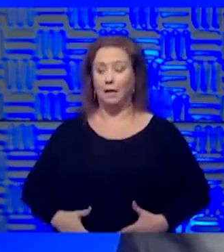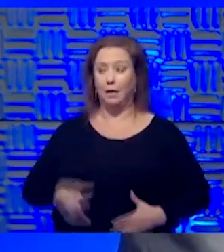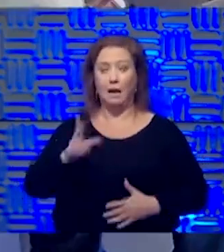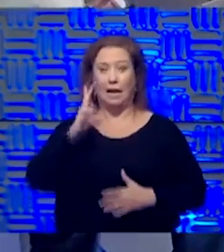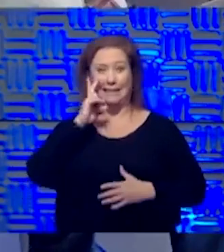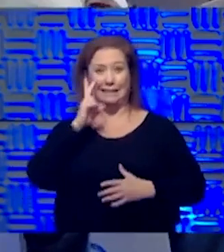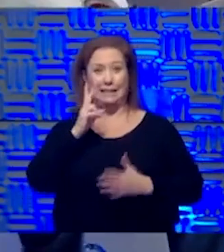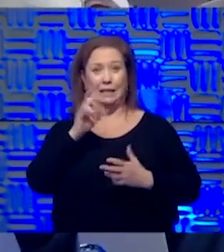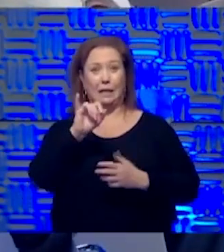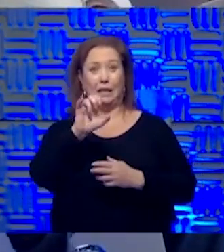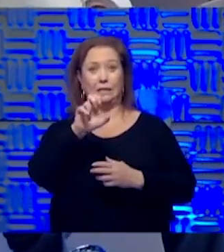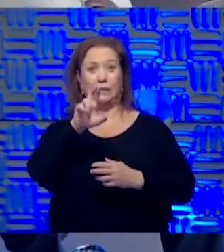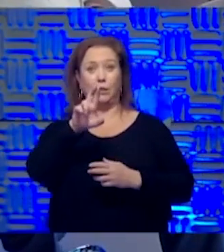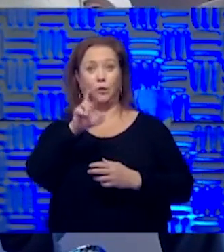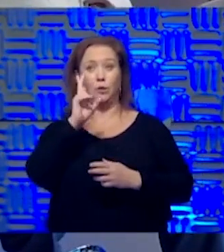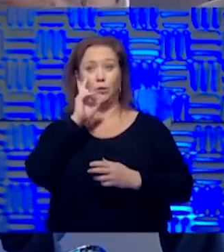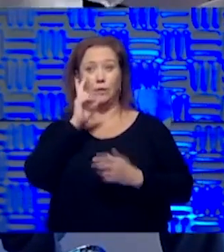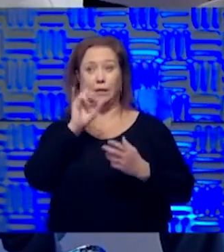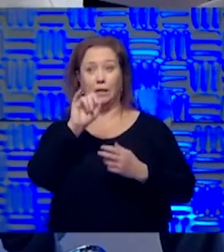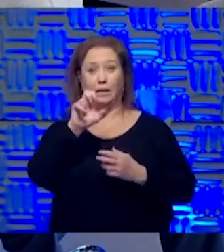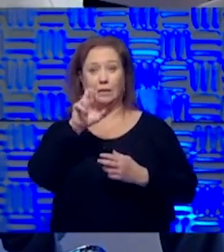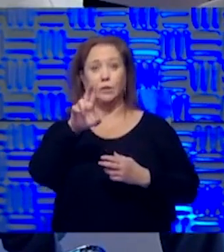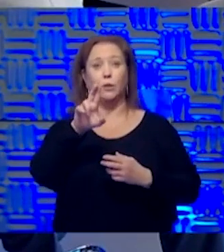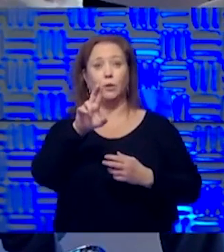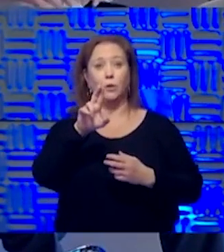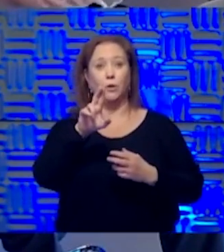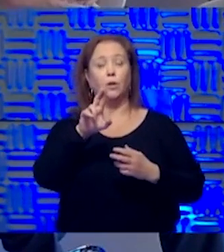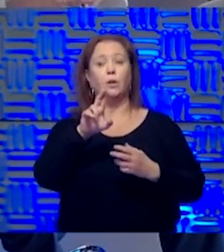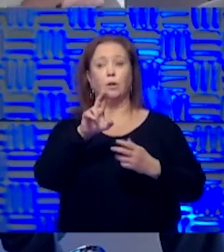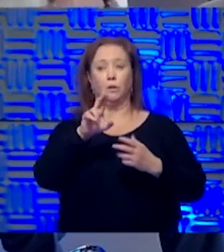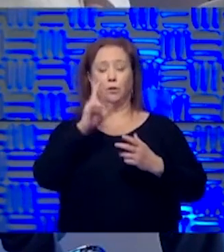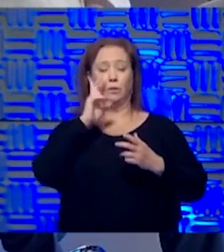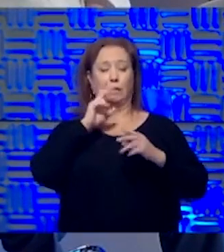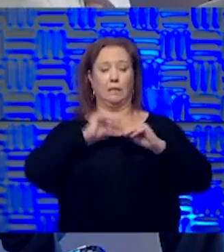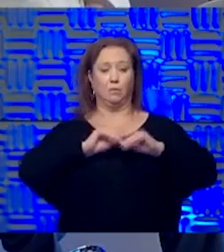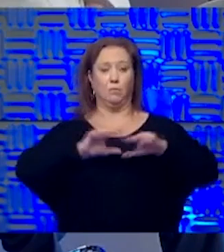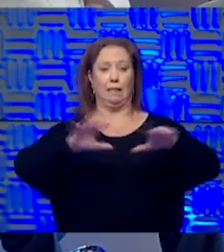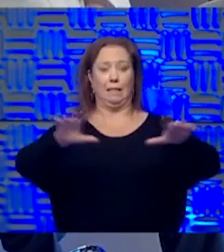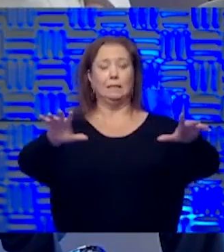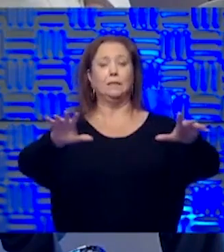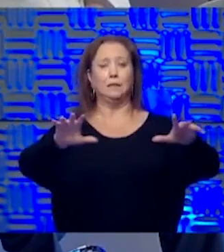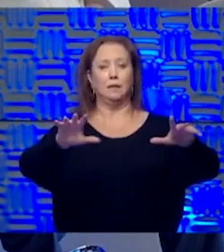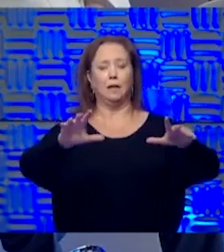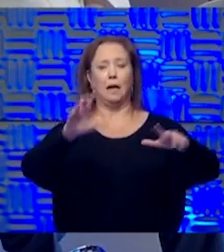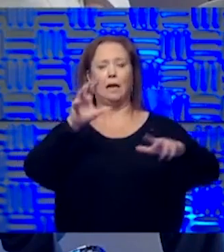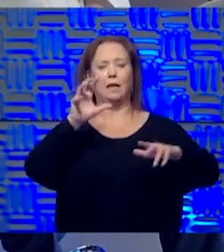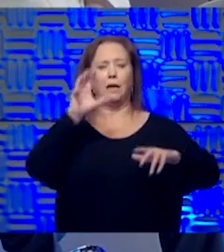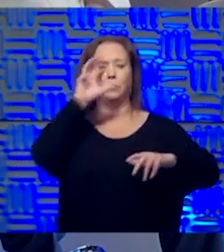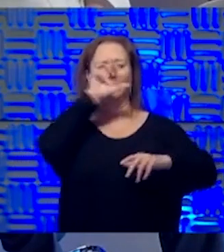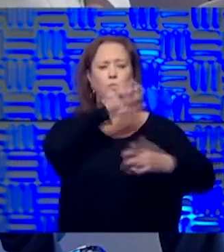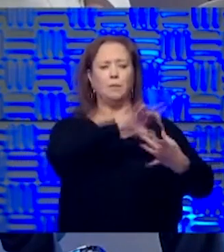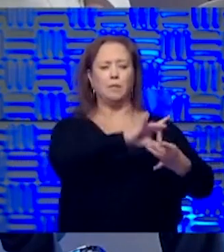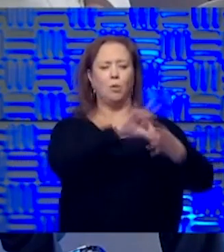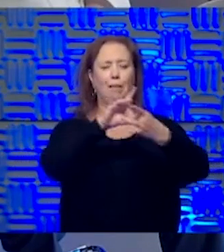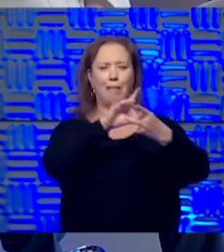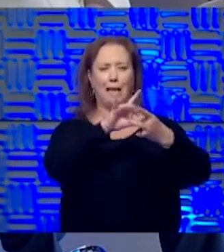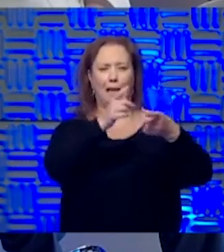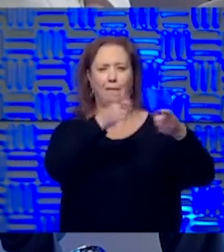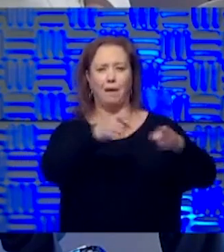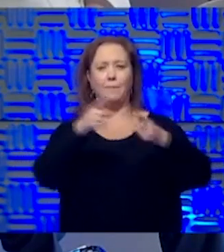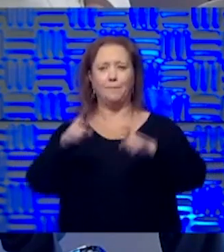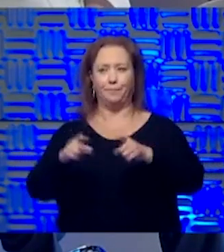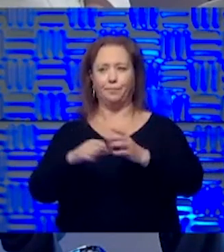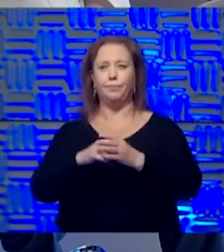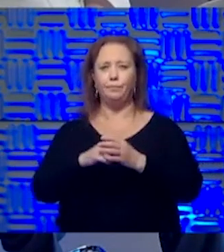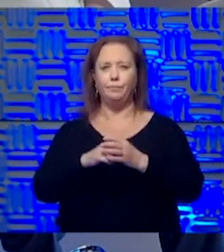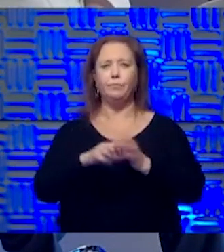the ICU. We are. This big cytokine release. It is a and cytokine so I assume storm. it's a related phenomenon. Yeah, and I think that's one of